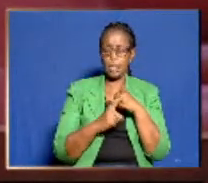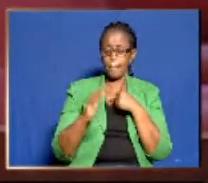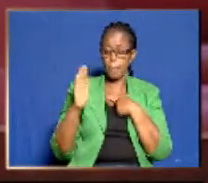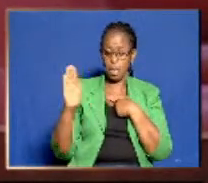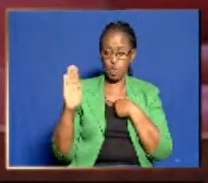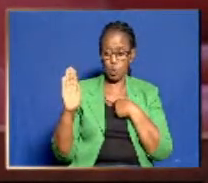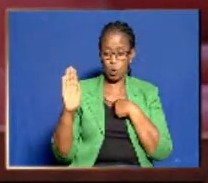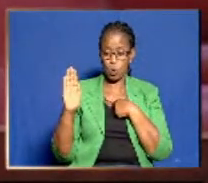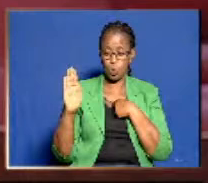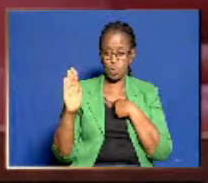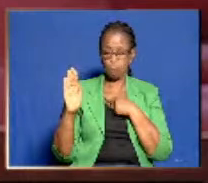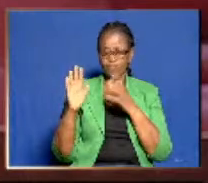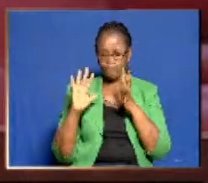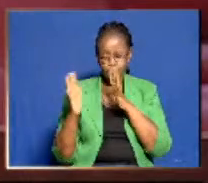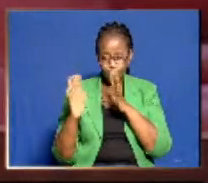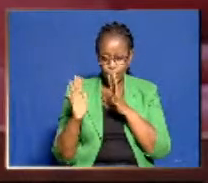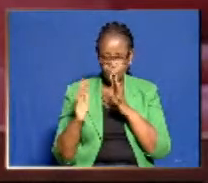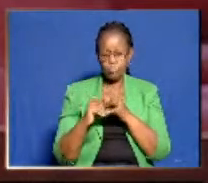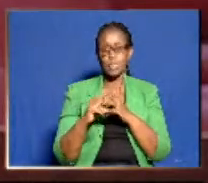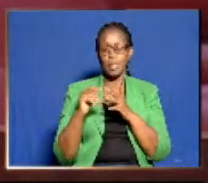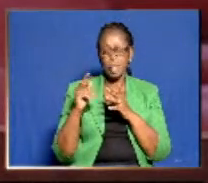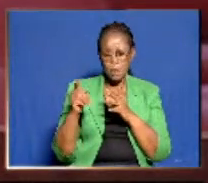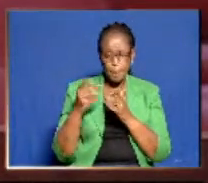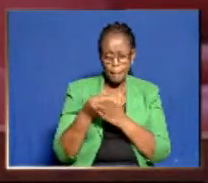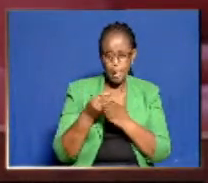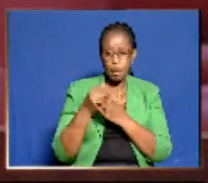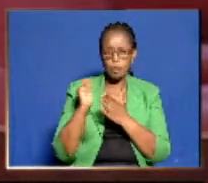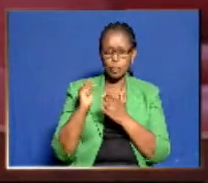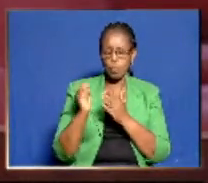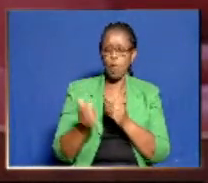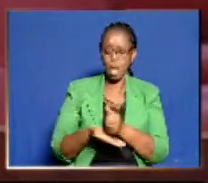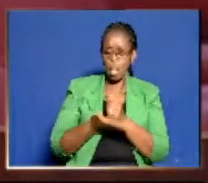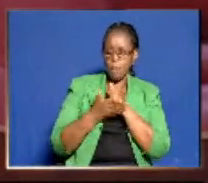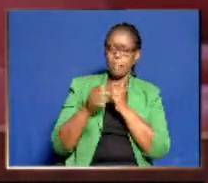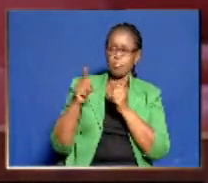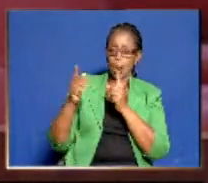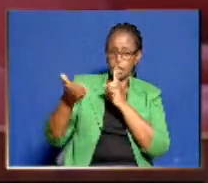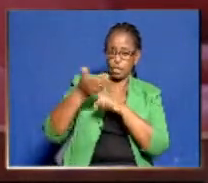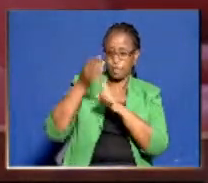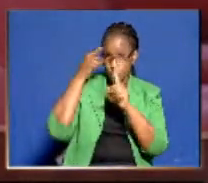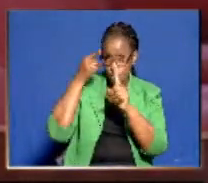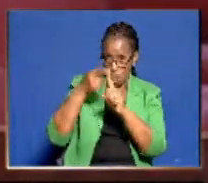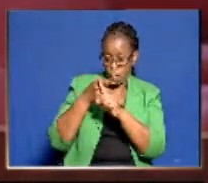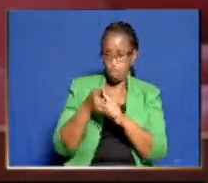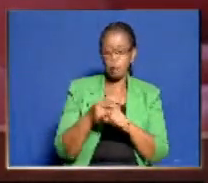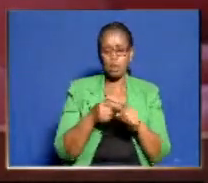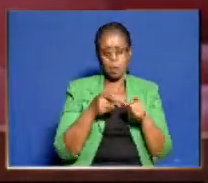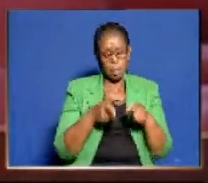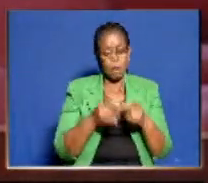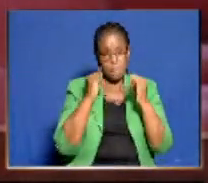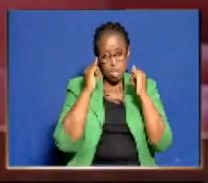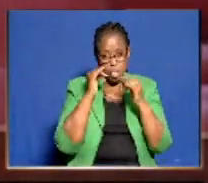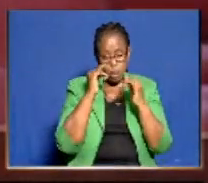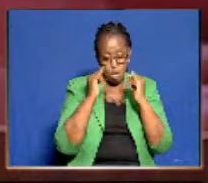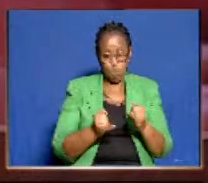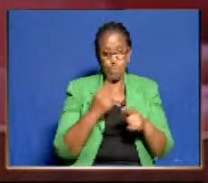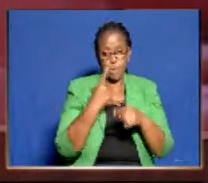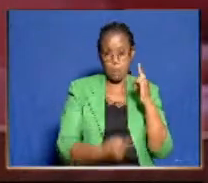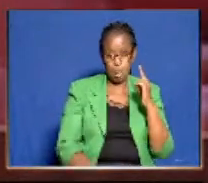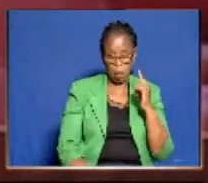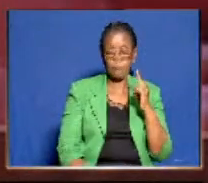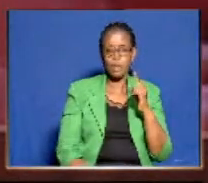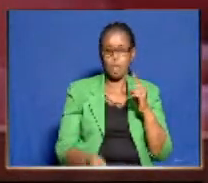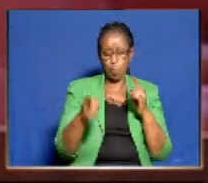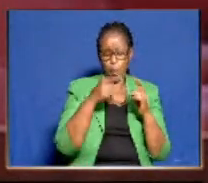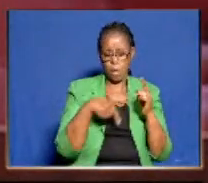billion or thereabout, so that they can be able to achieve their goal. This being a new year, and a year where we are